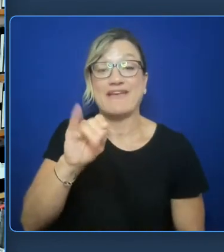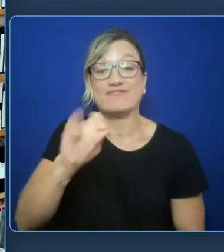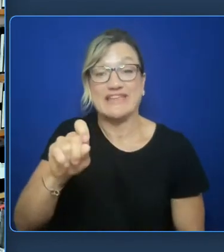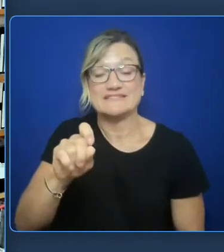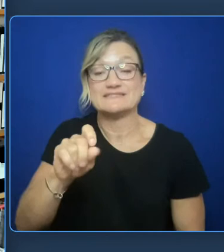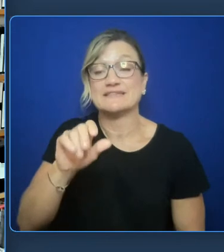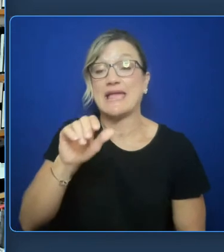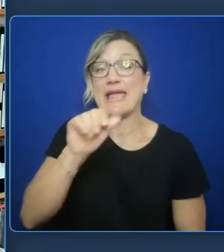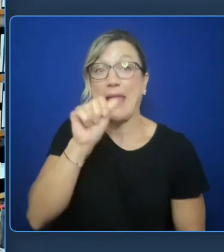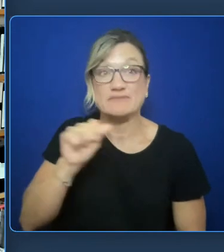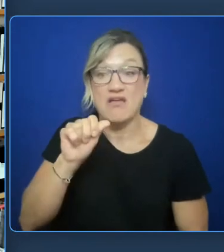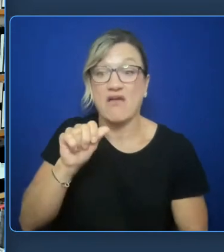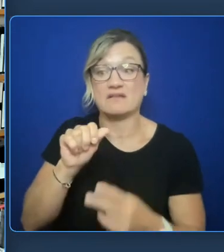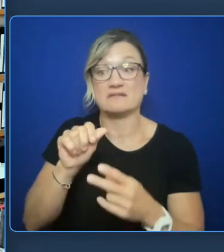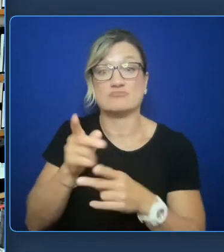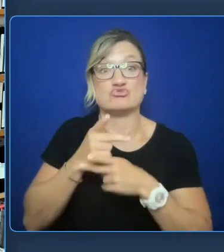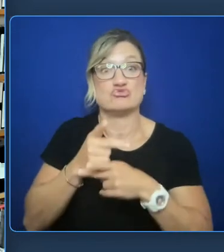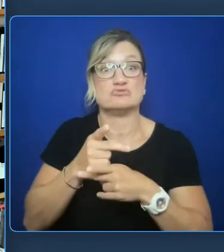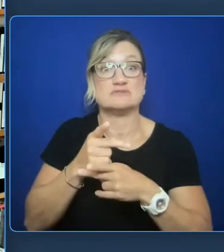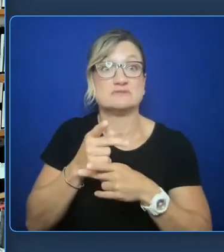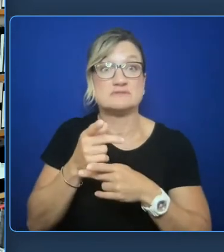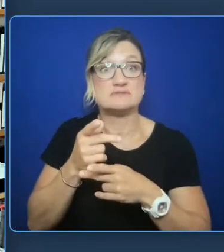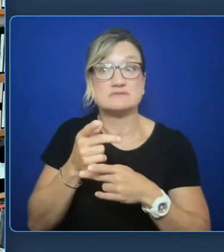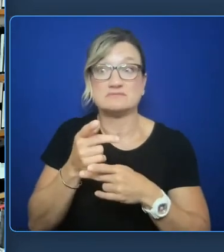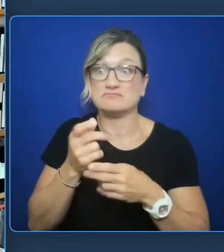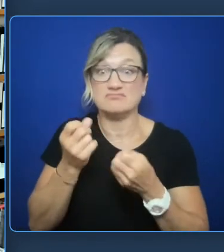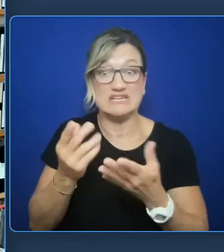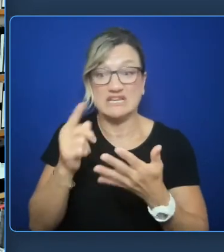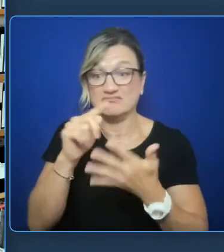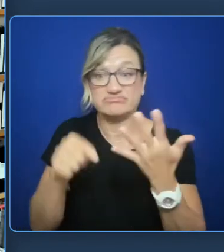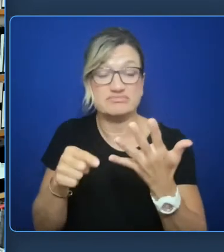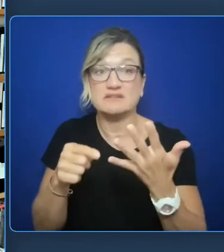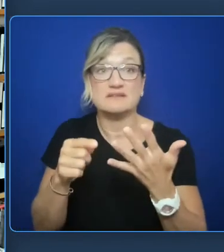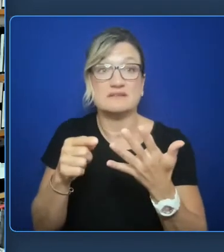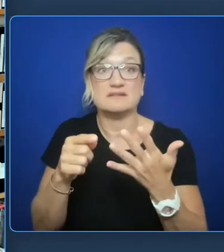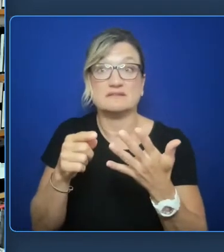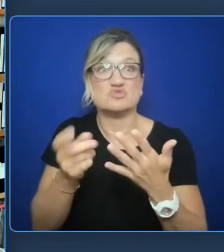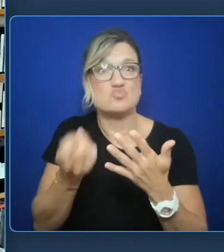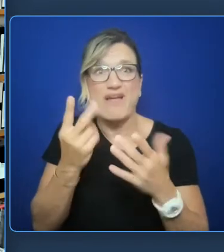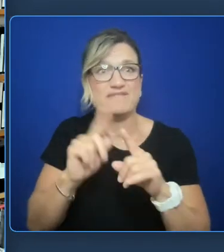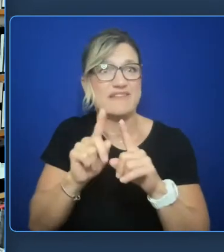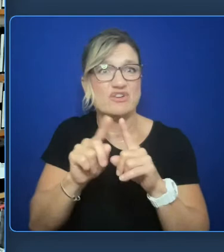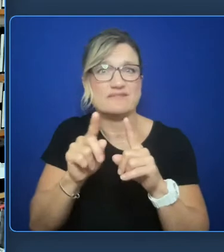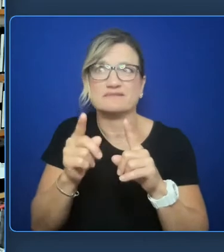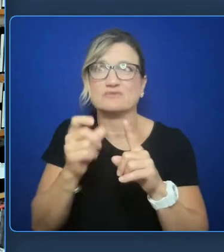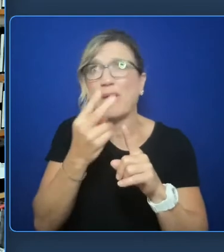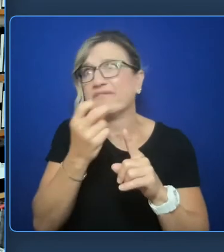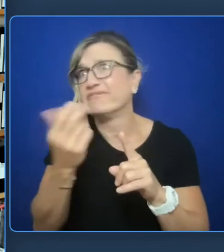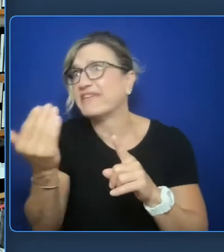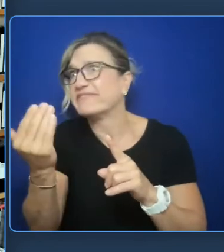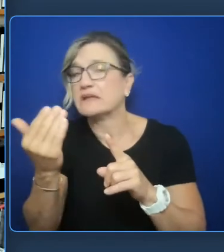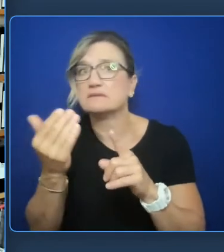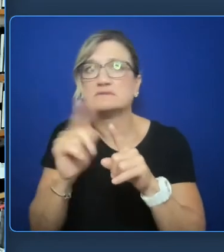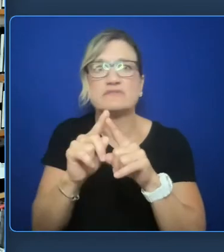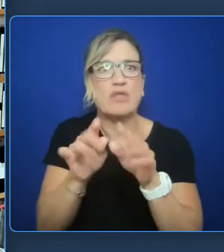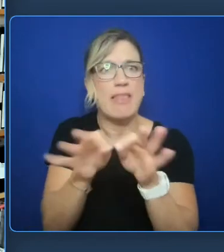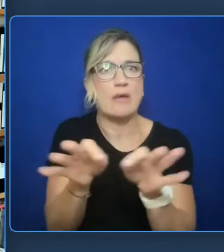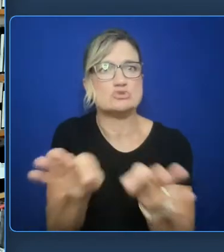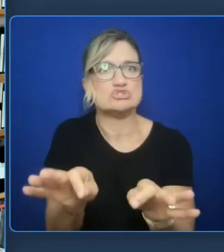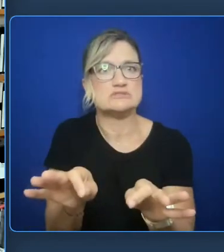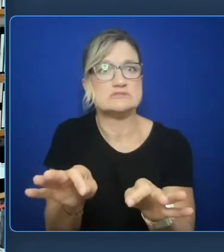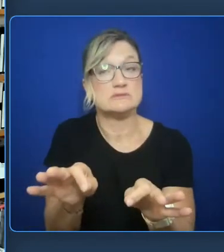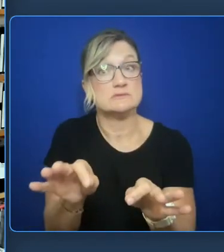produce description for many of their features, their produced work in 12, 15 languages. So